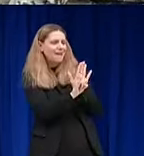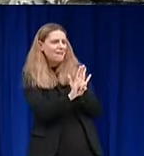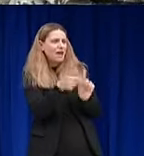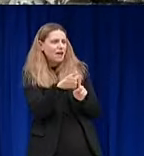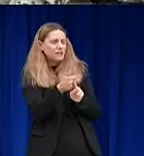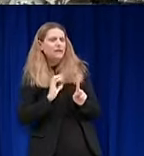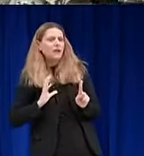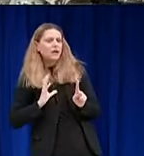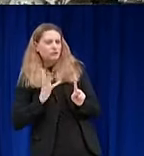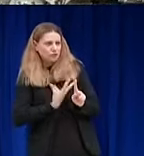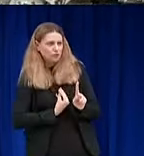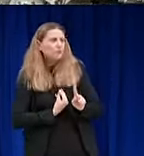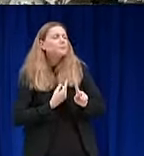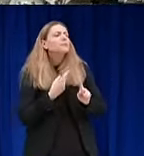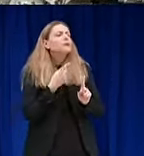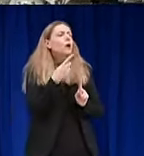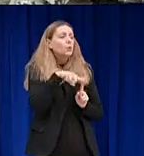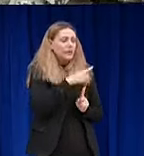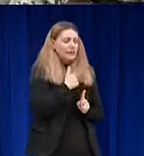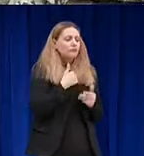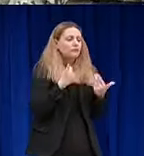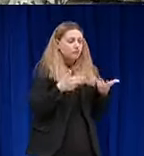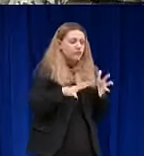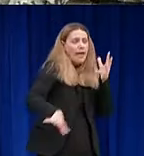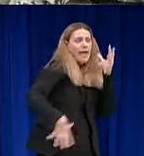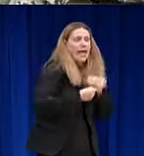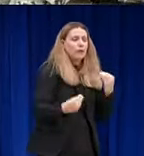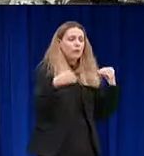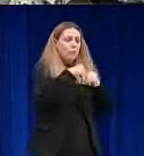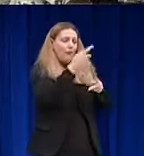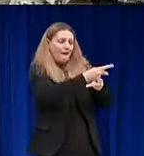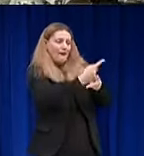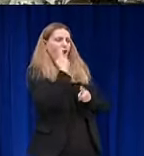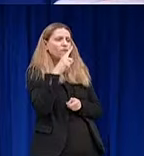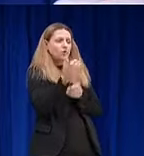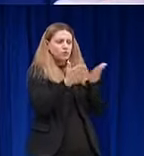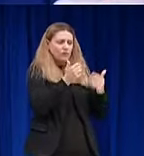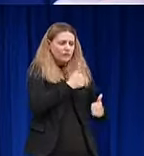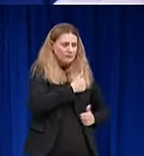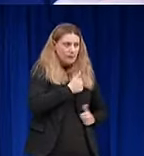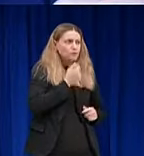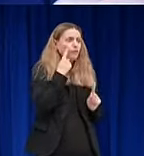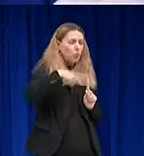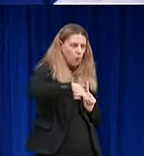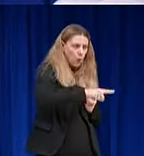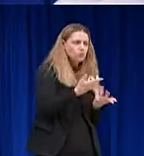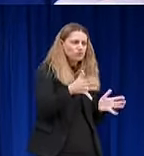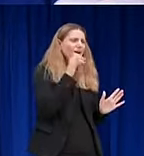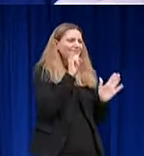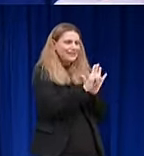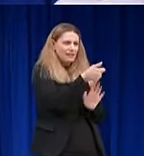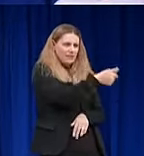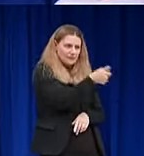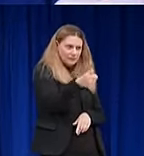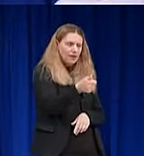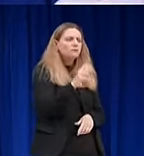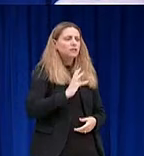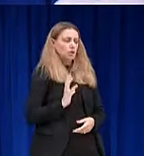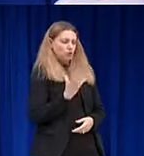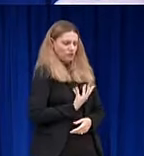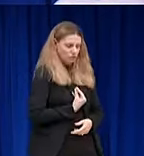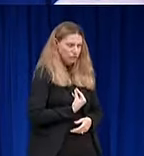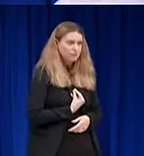also expanded access to care for service members and their dependents who identify as transgender. Last year, on the